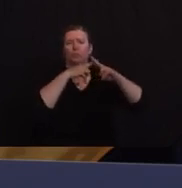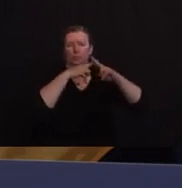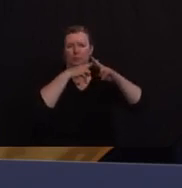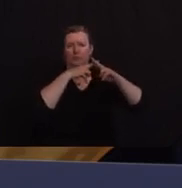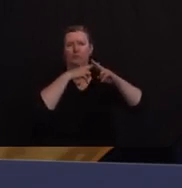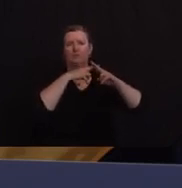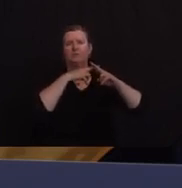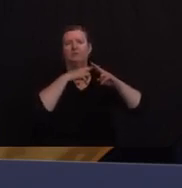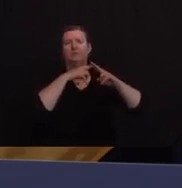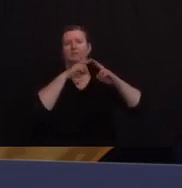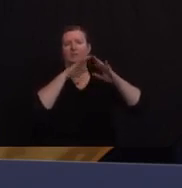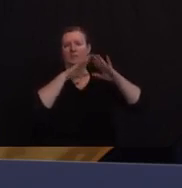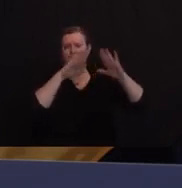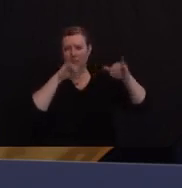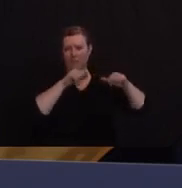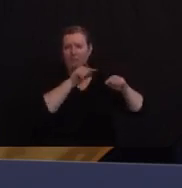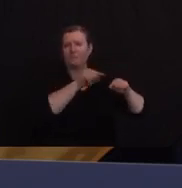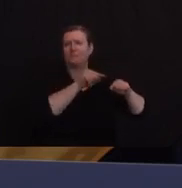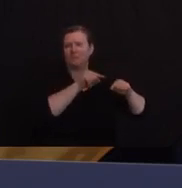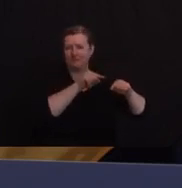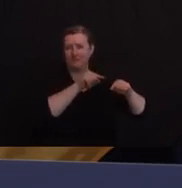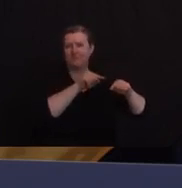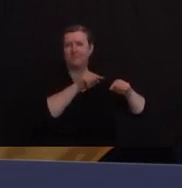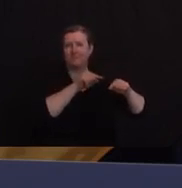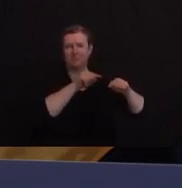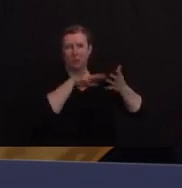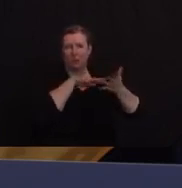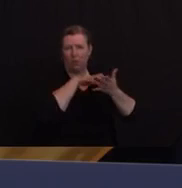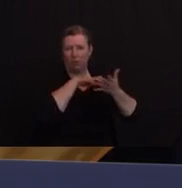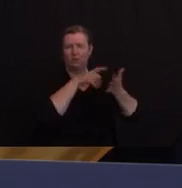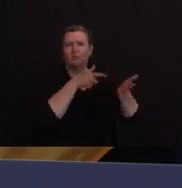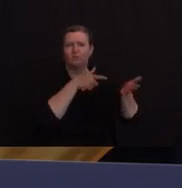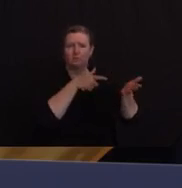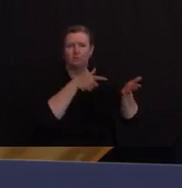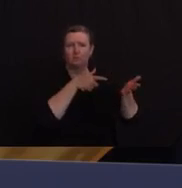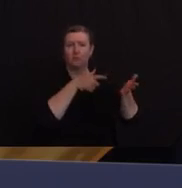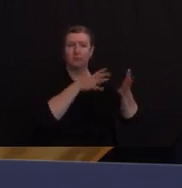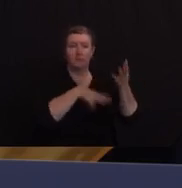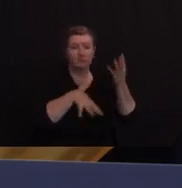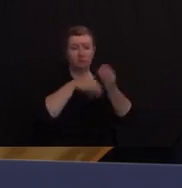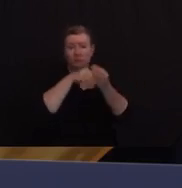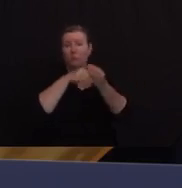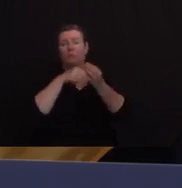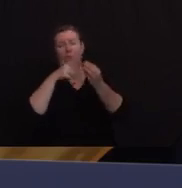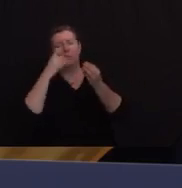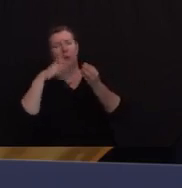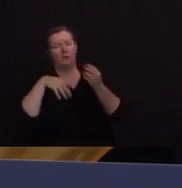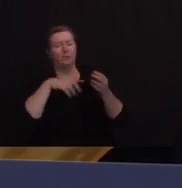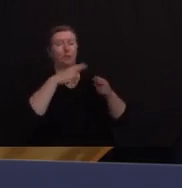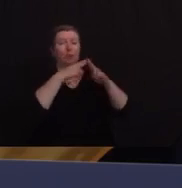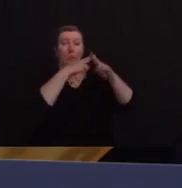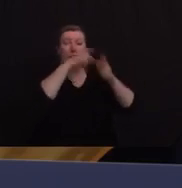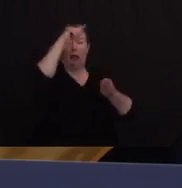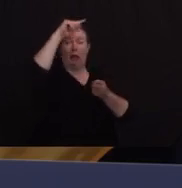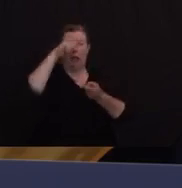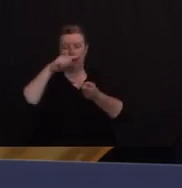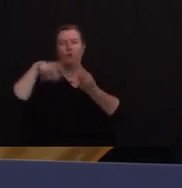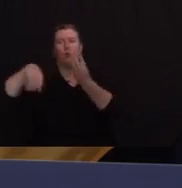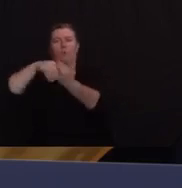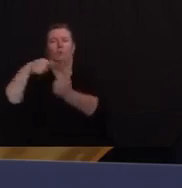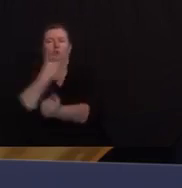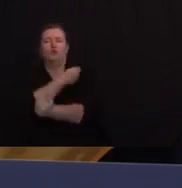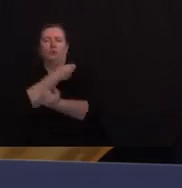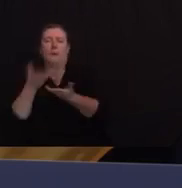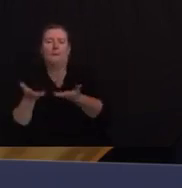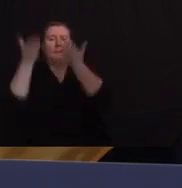is why we talk about whether they should get a third dose down the road, and we think that likely may happen. So we know that they're having more breakthrough cases